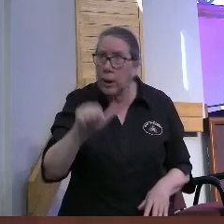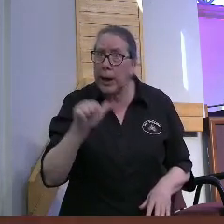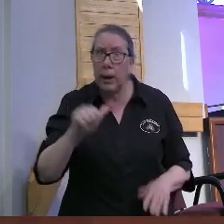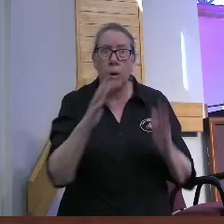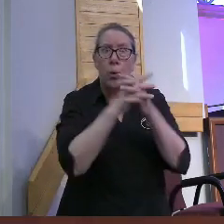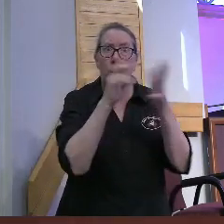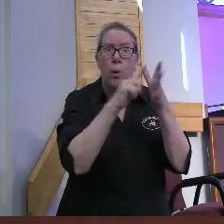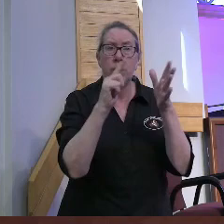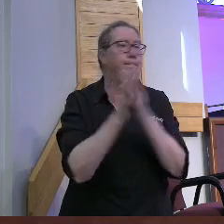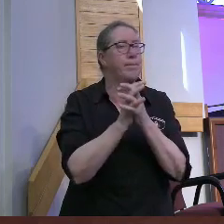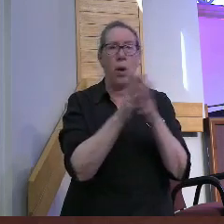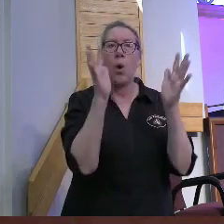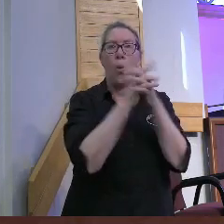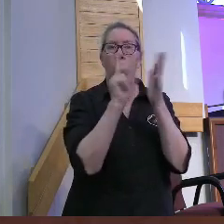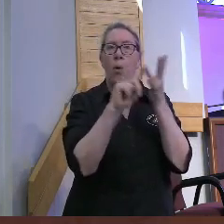Nobody wanted to do that.